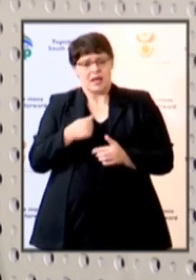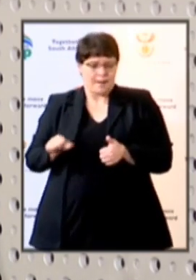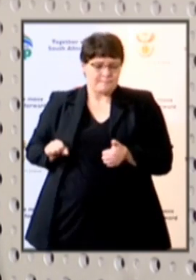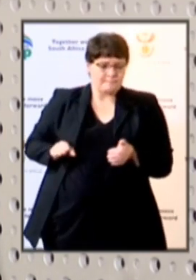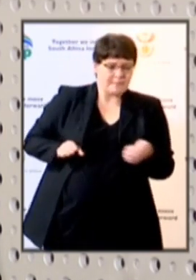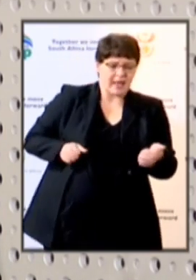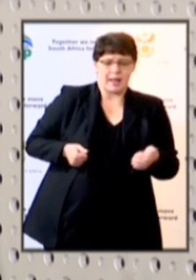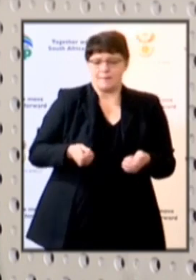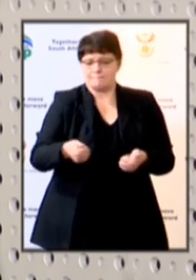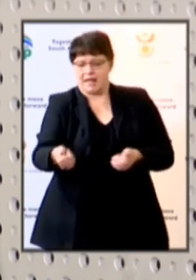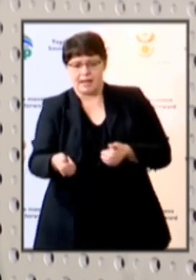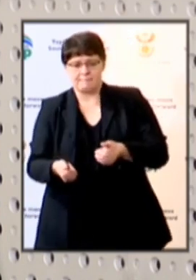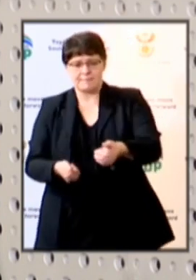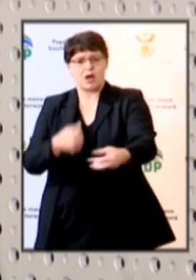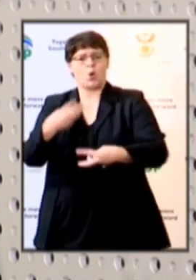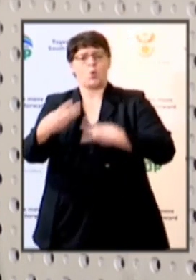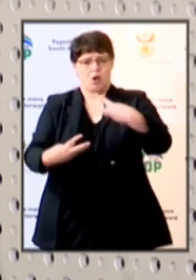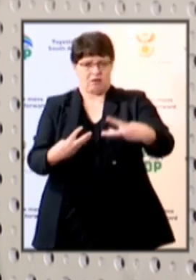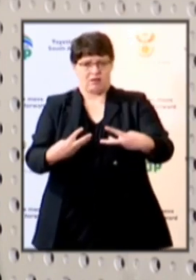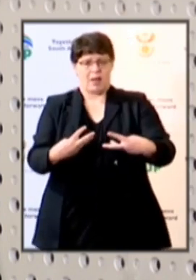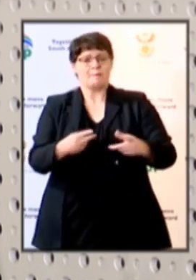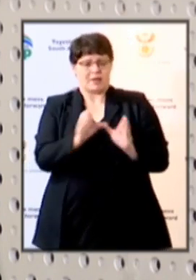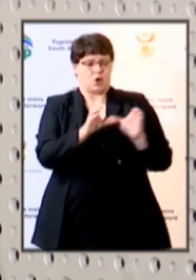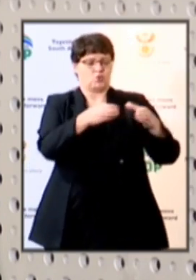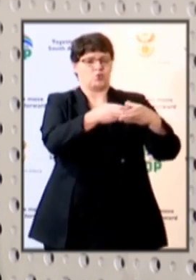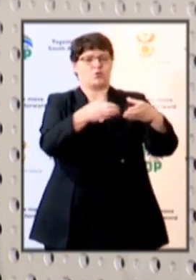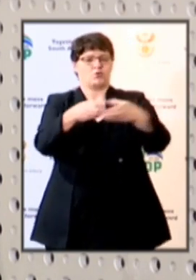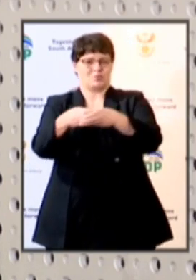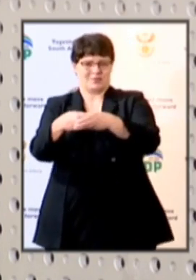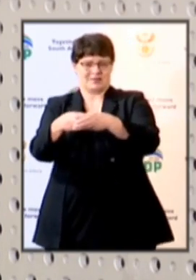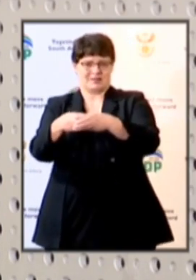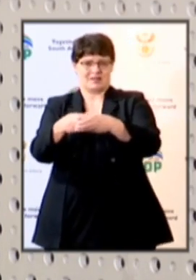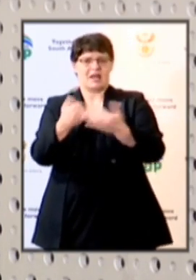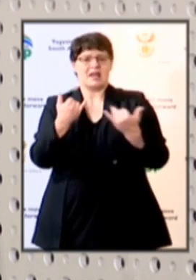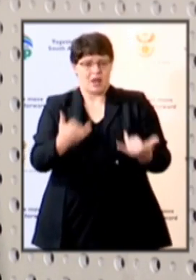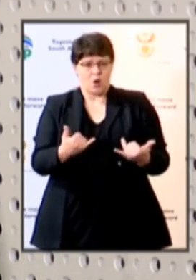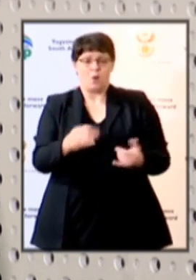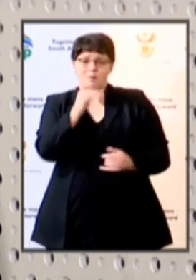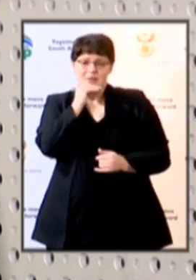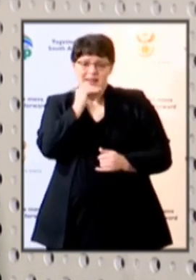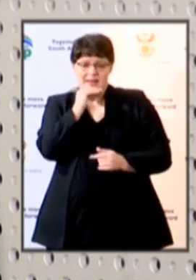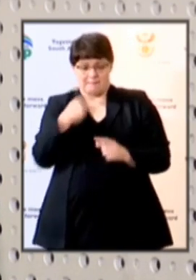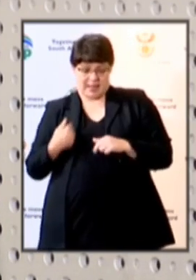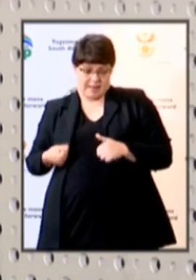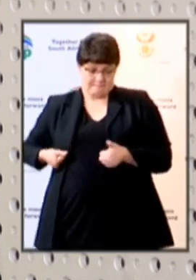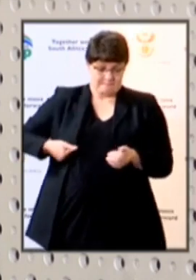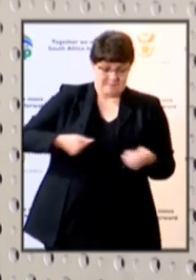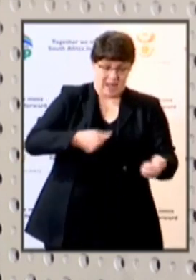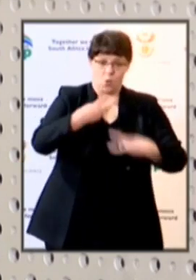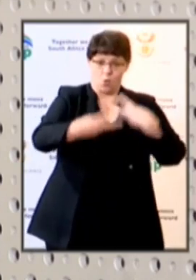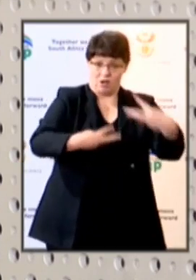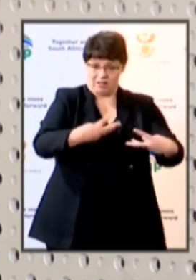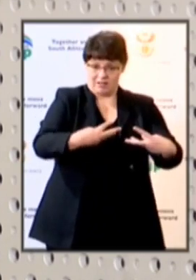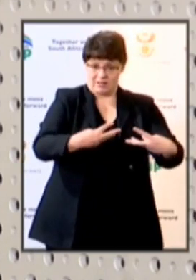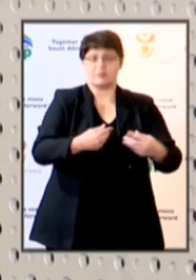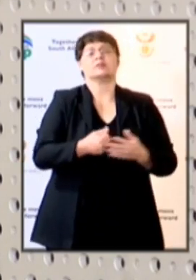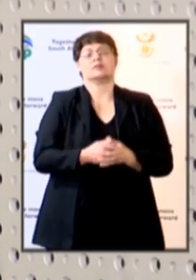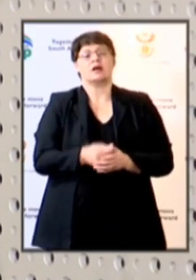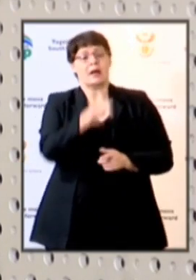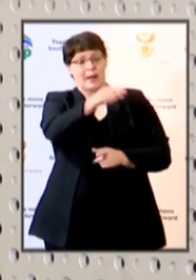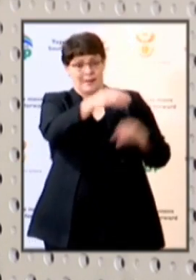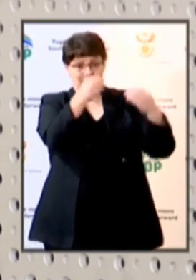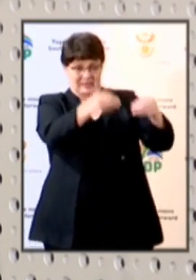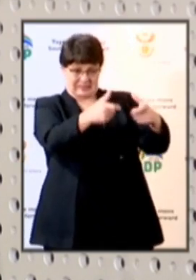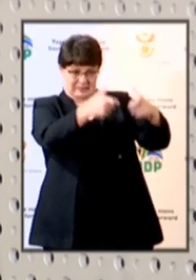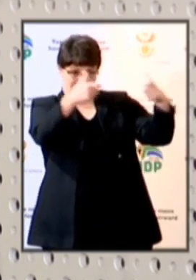of sectors will bring greater levels of workplace testing. So in the large companies, it will now be possible